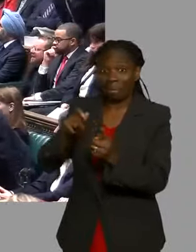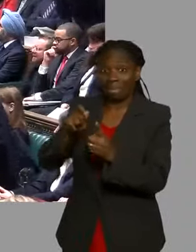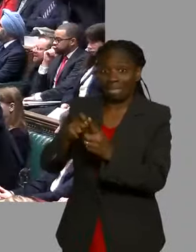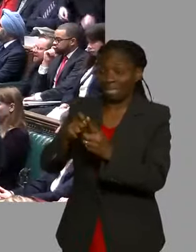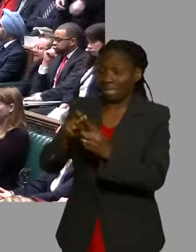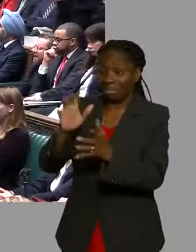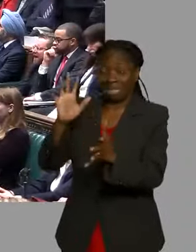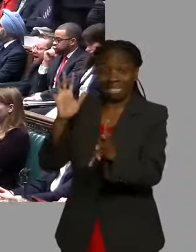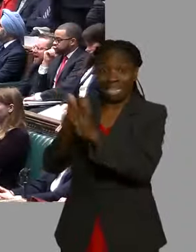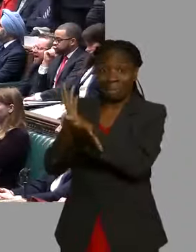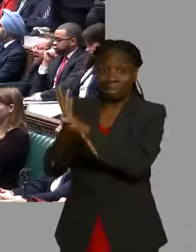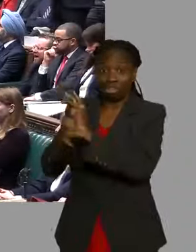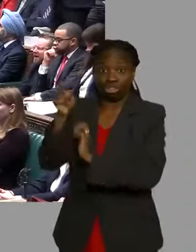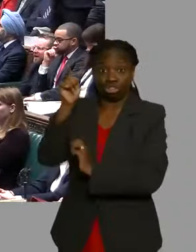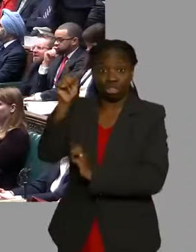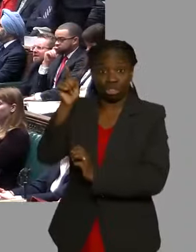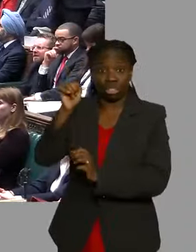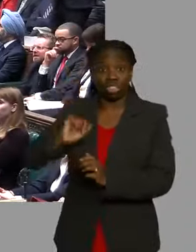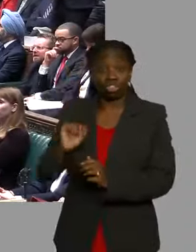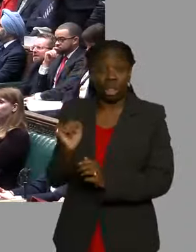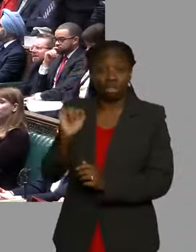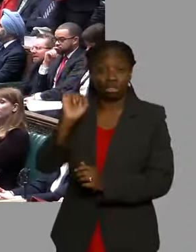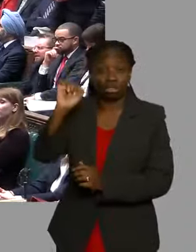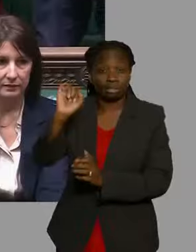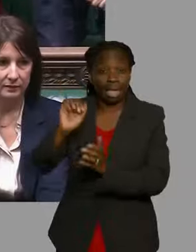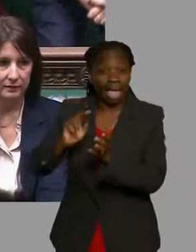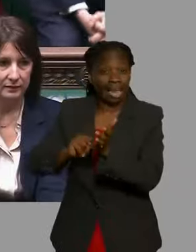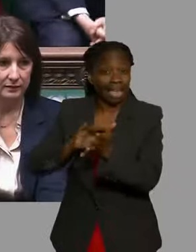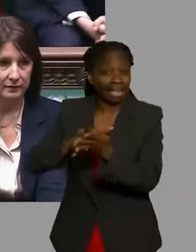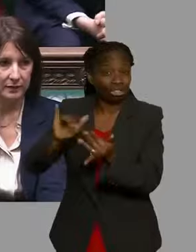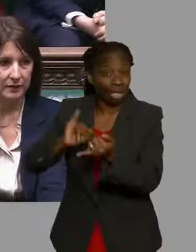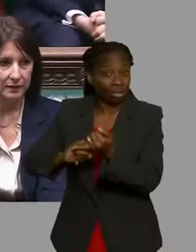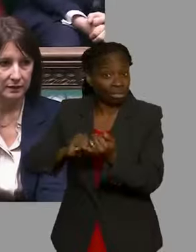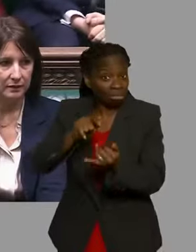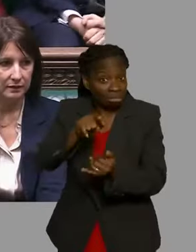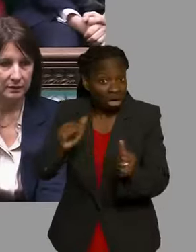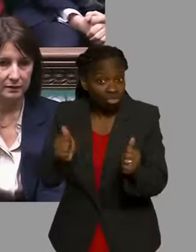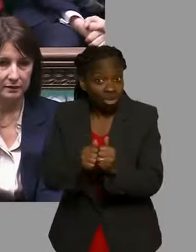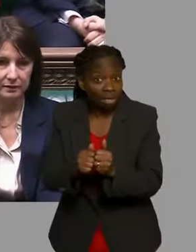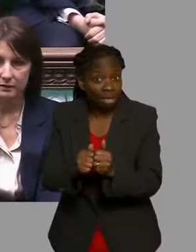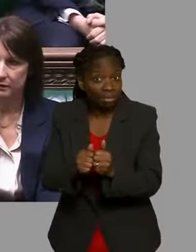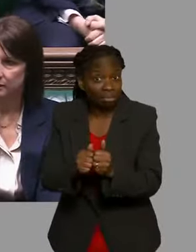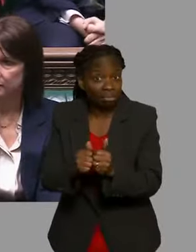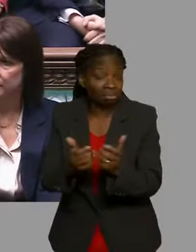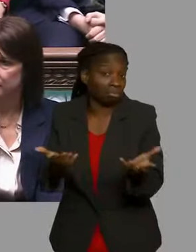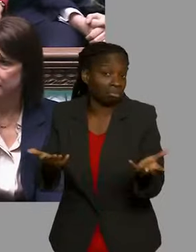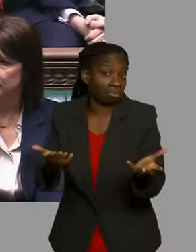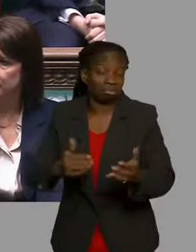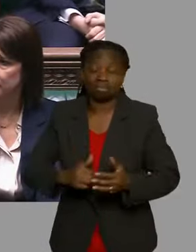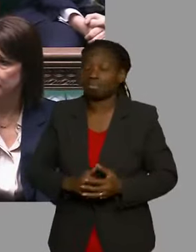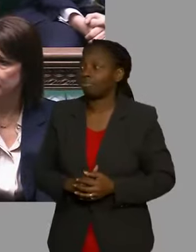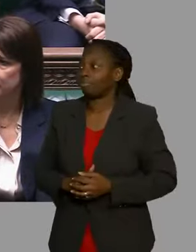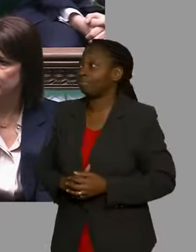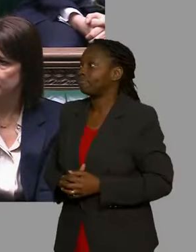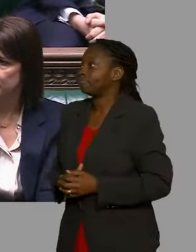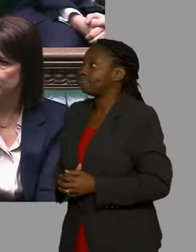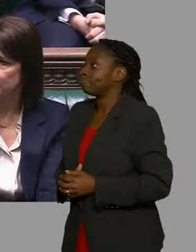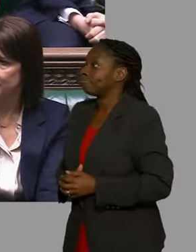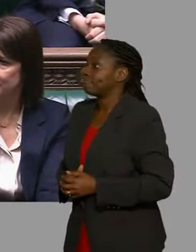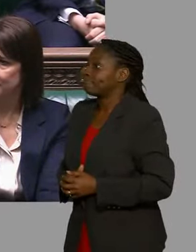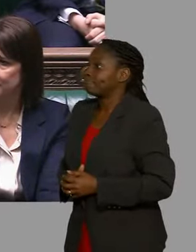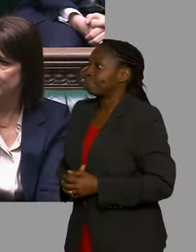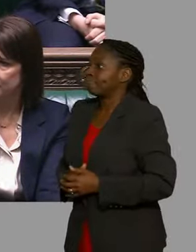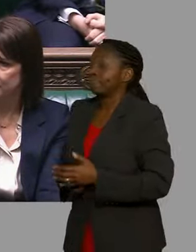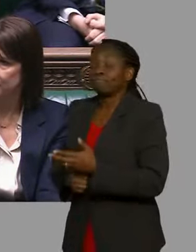NHS. Well, he's right when he says the SNP is letting down patients in Scotland. As the Scottish